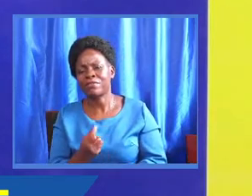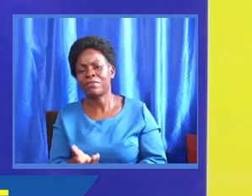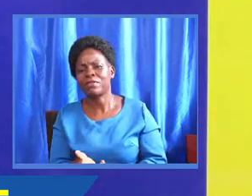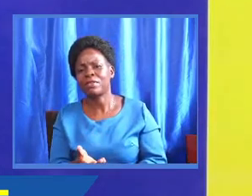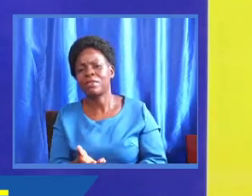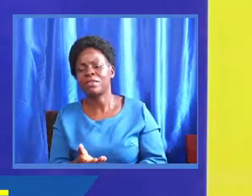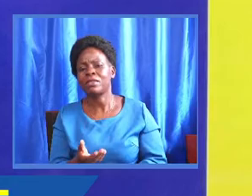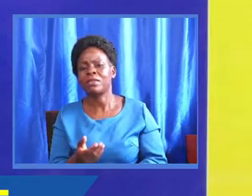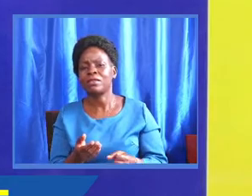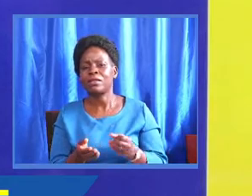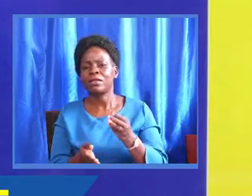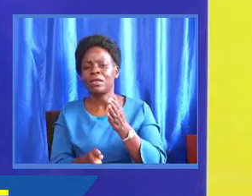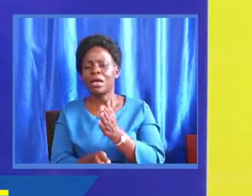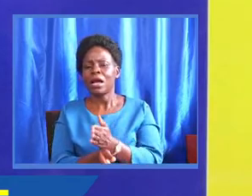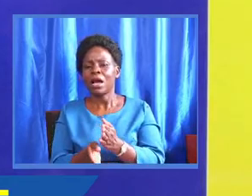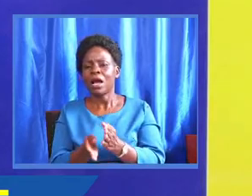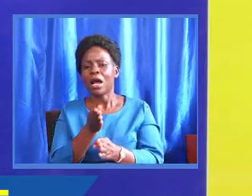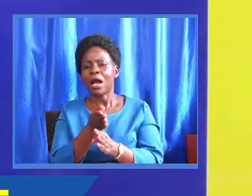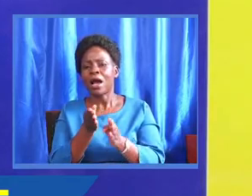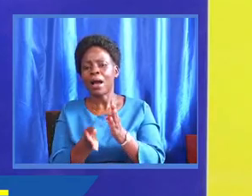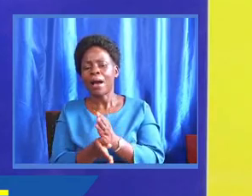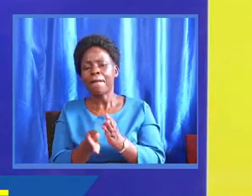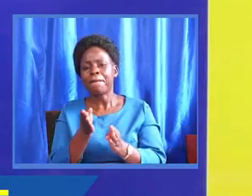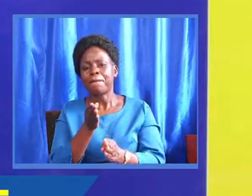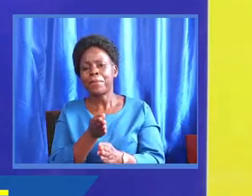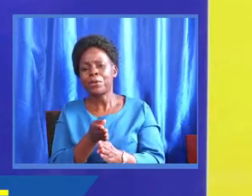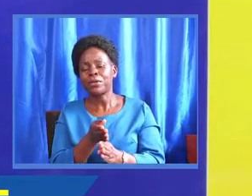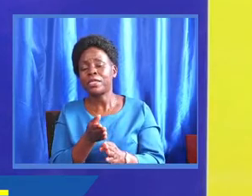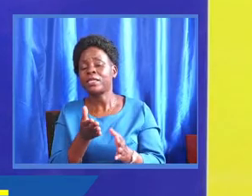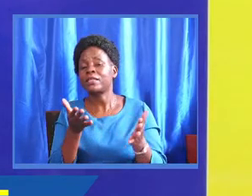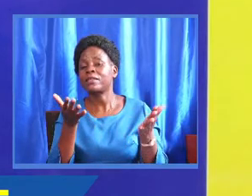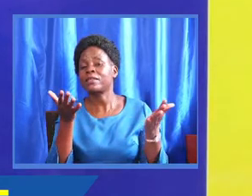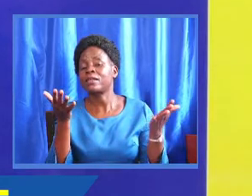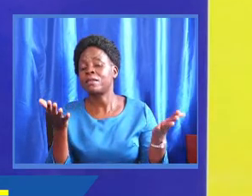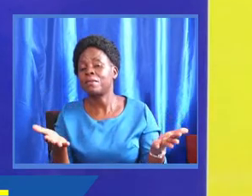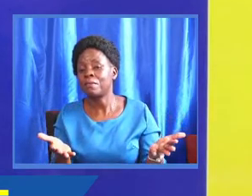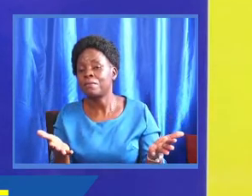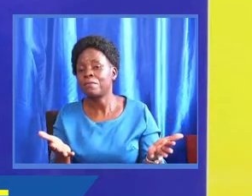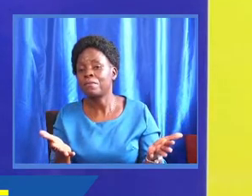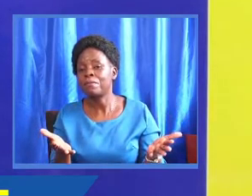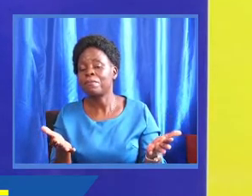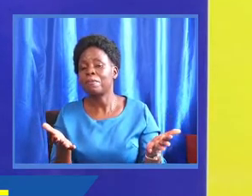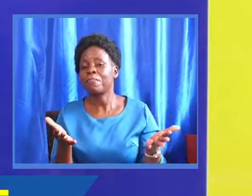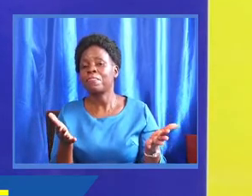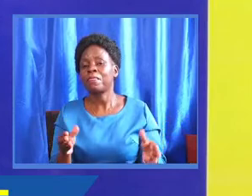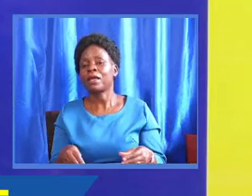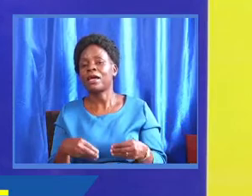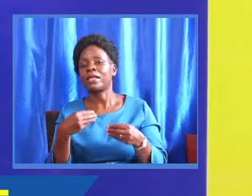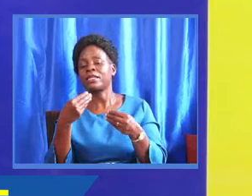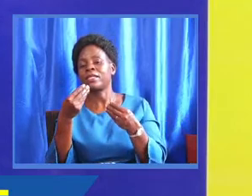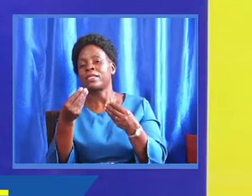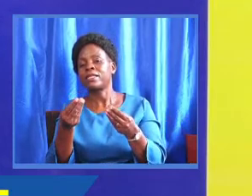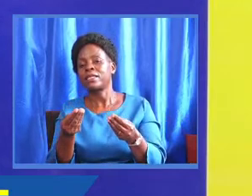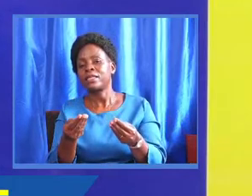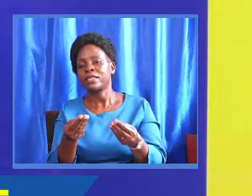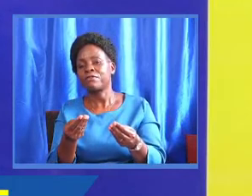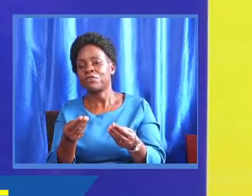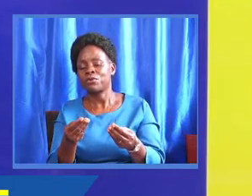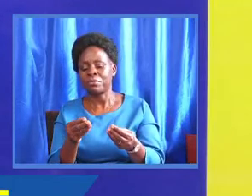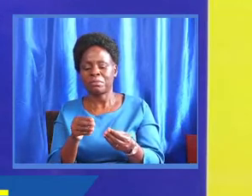they built in your cost, but I think they actually can give you low-cost